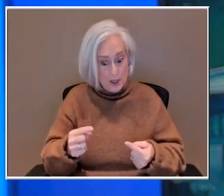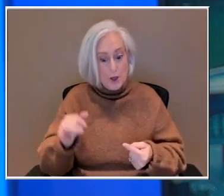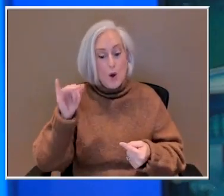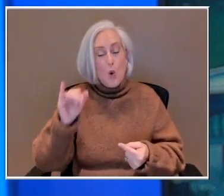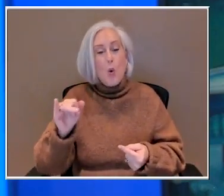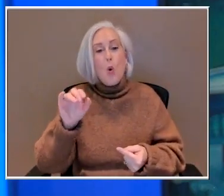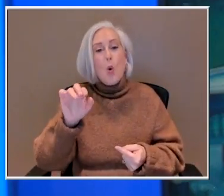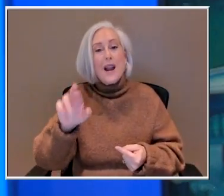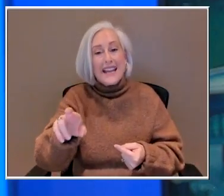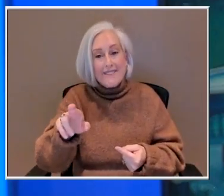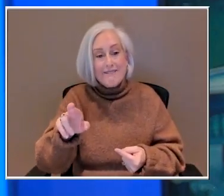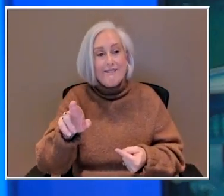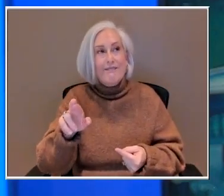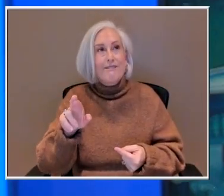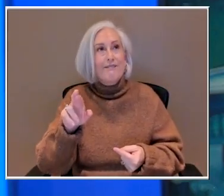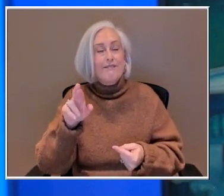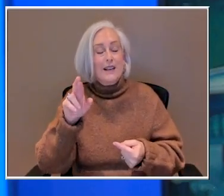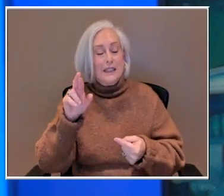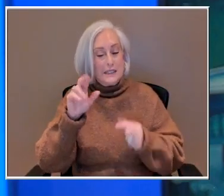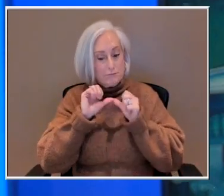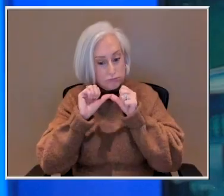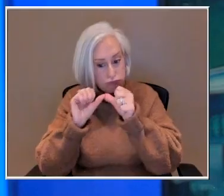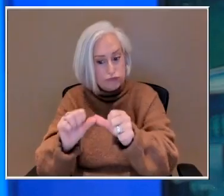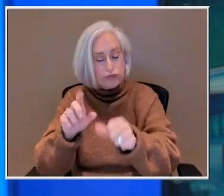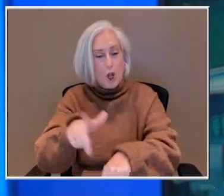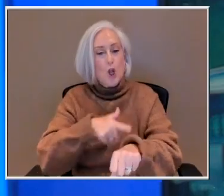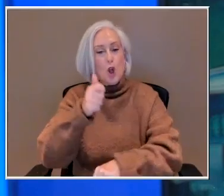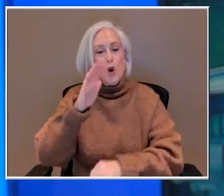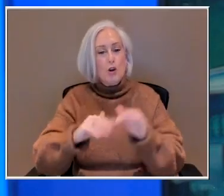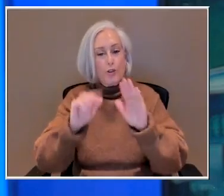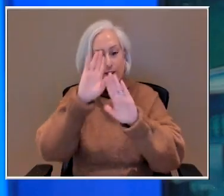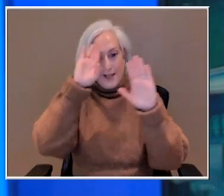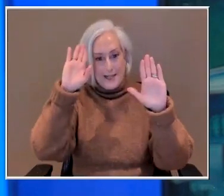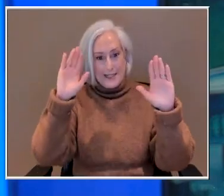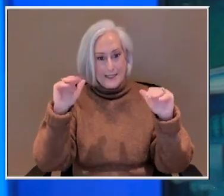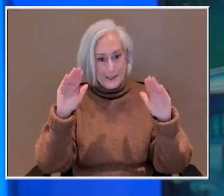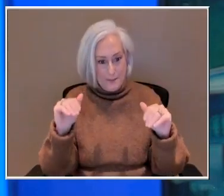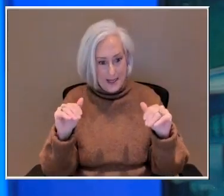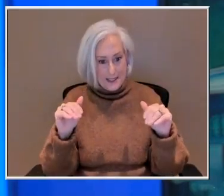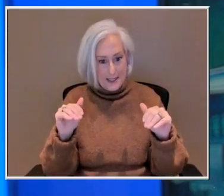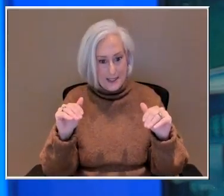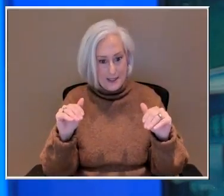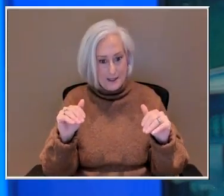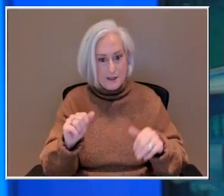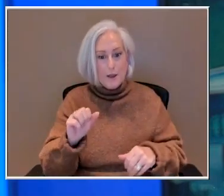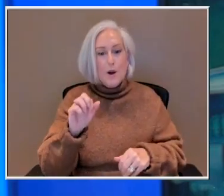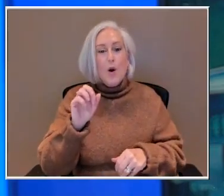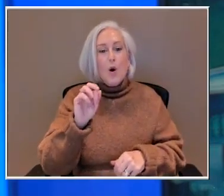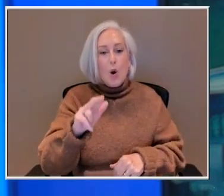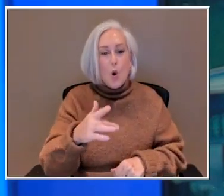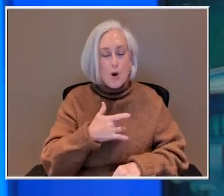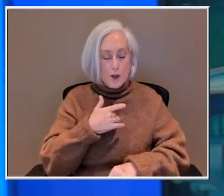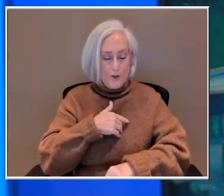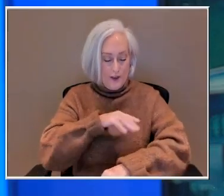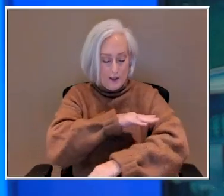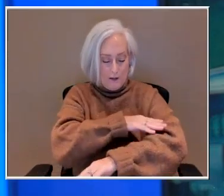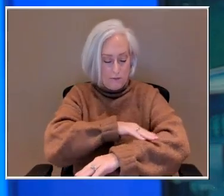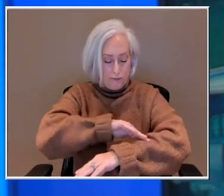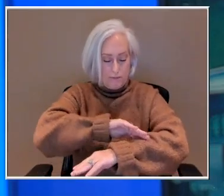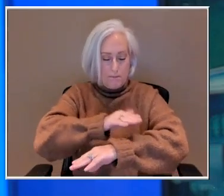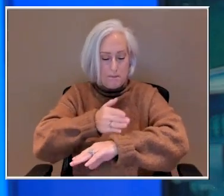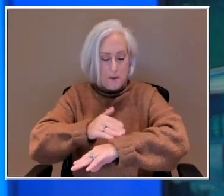or reasonable pain to occur, if there's any type of mass effect, that needs to be brought to a doctor's attention and